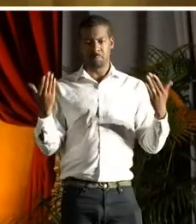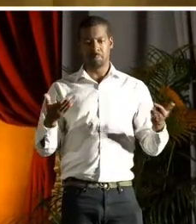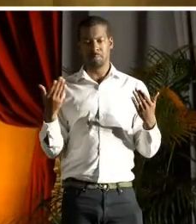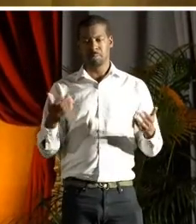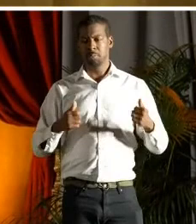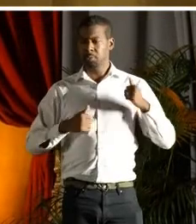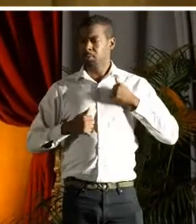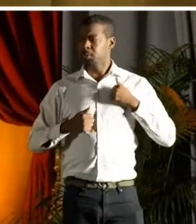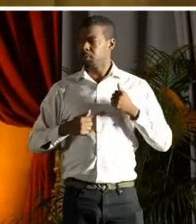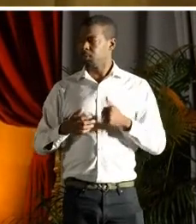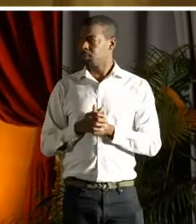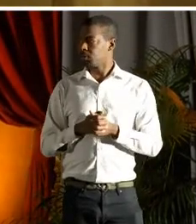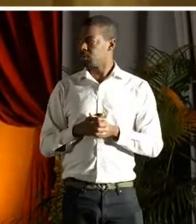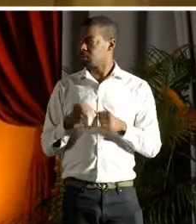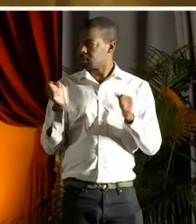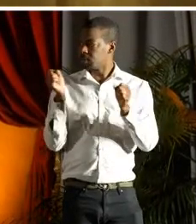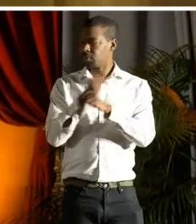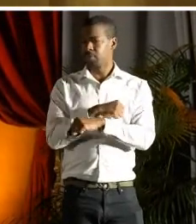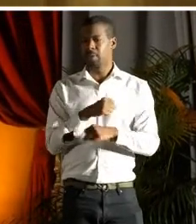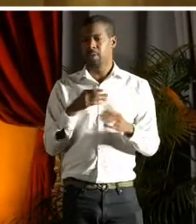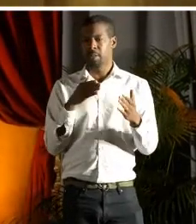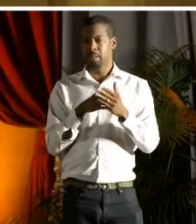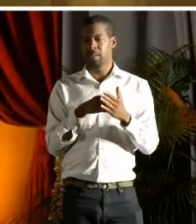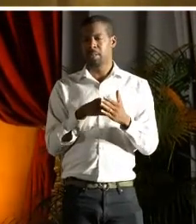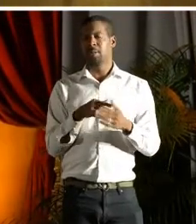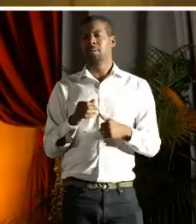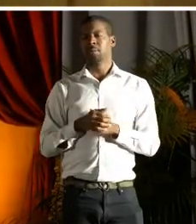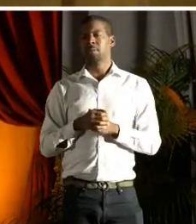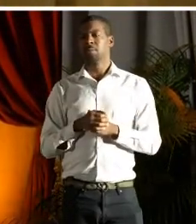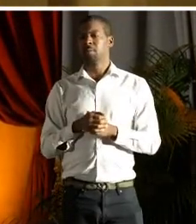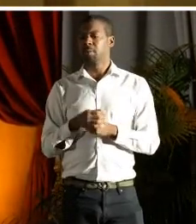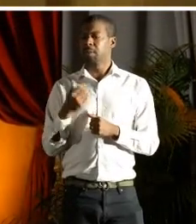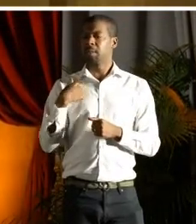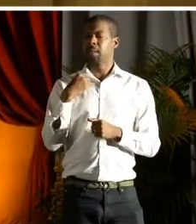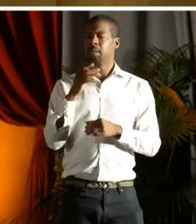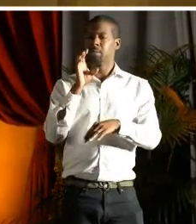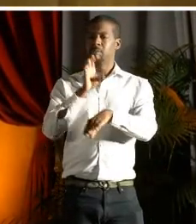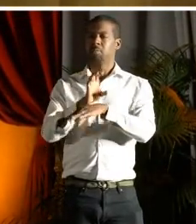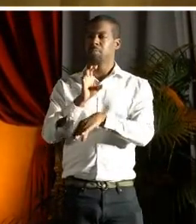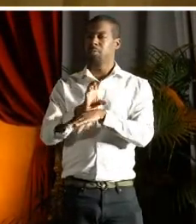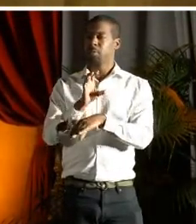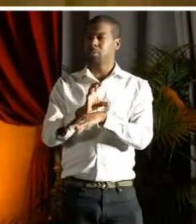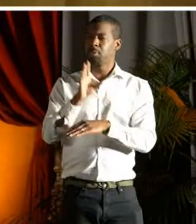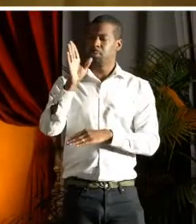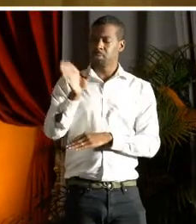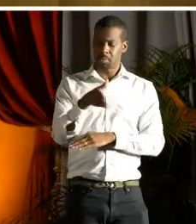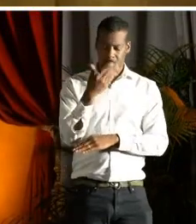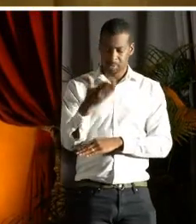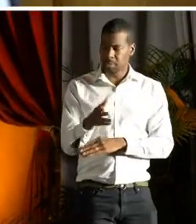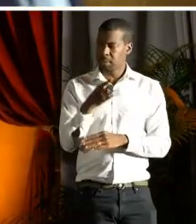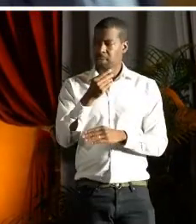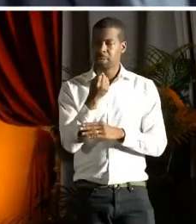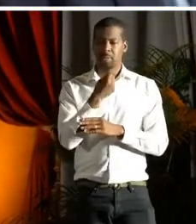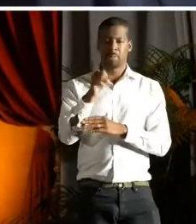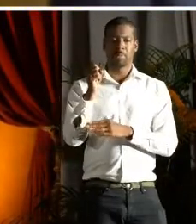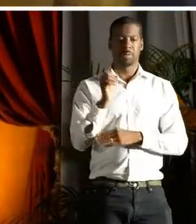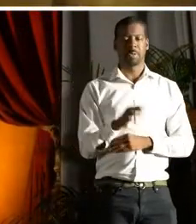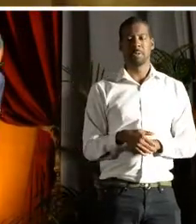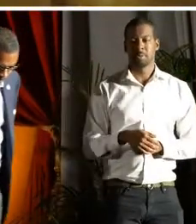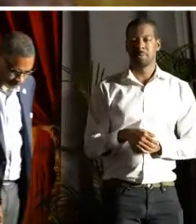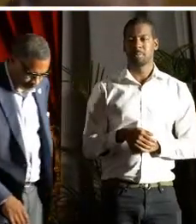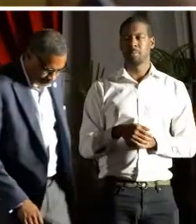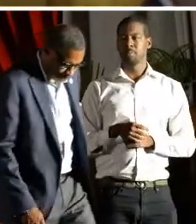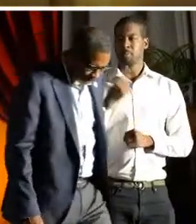civil rights. They fused a cappella church singing with protest songs and chants